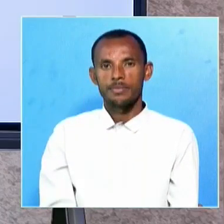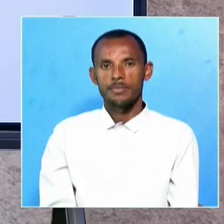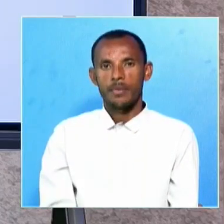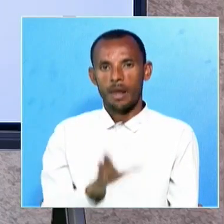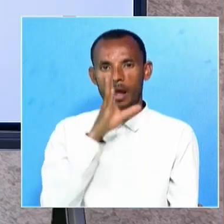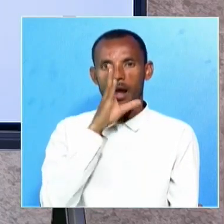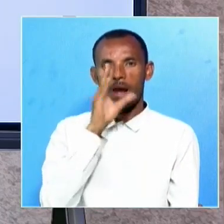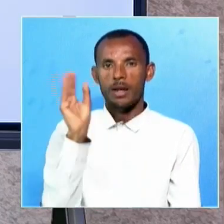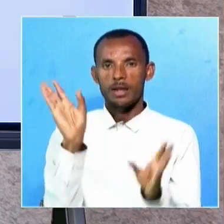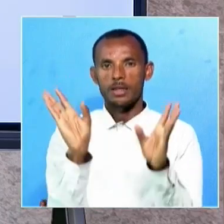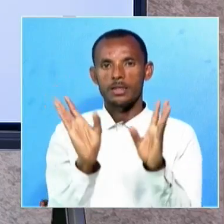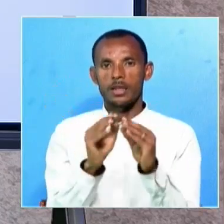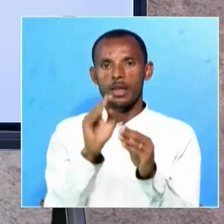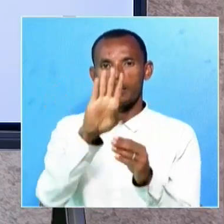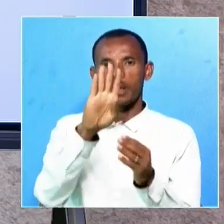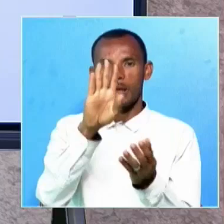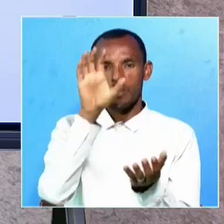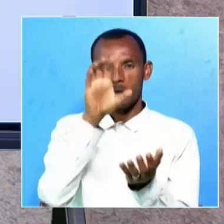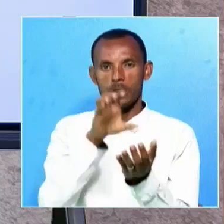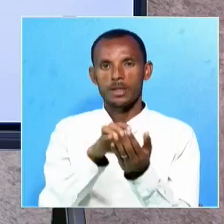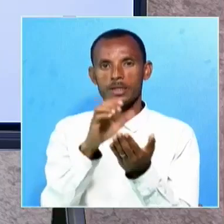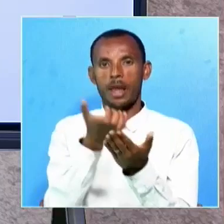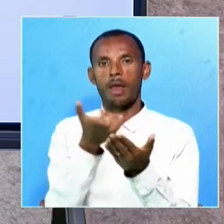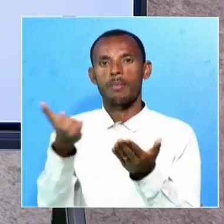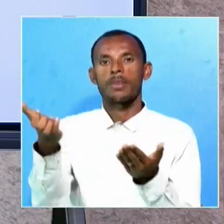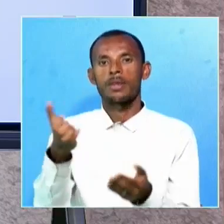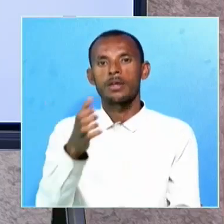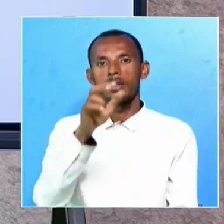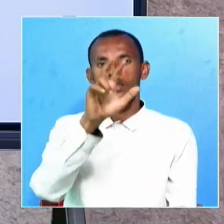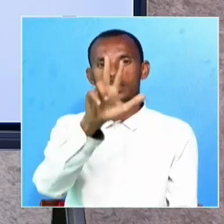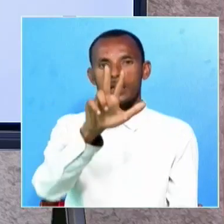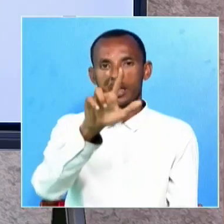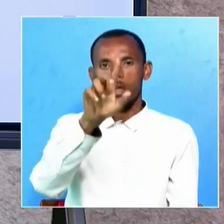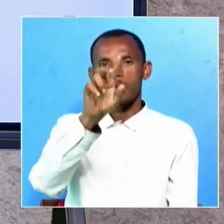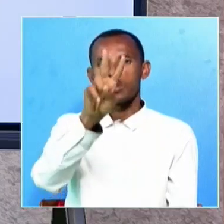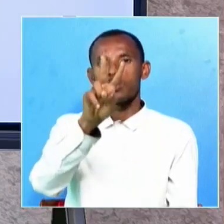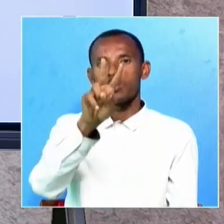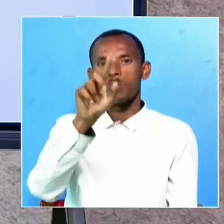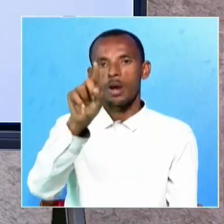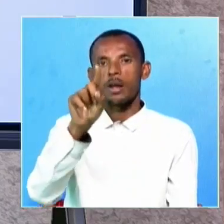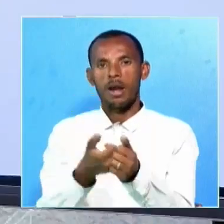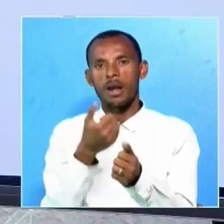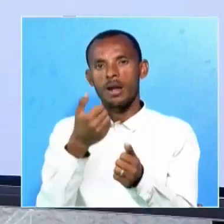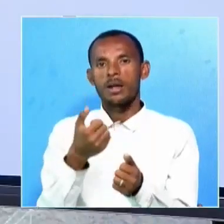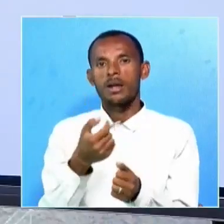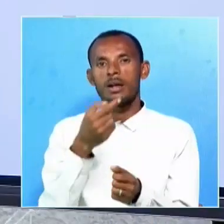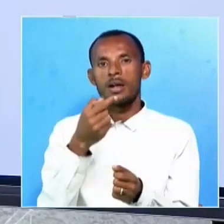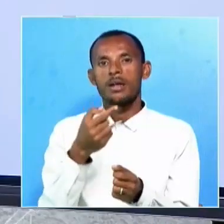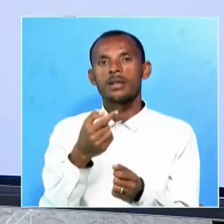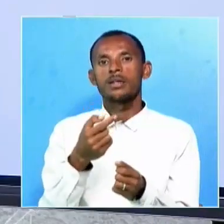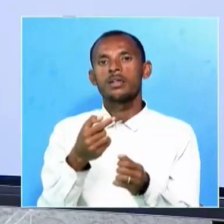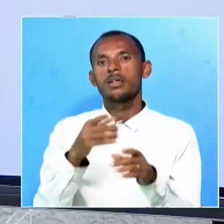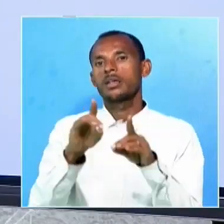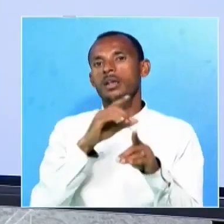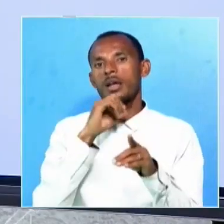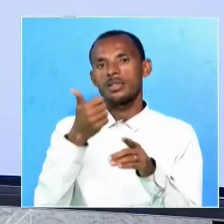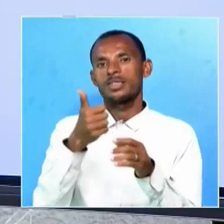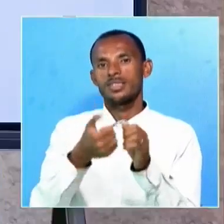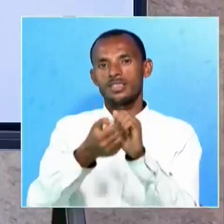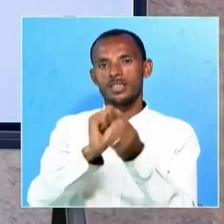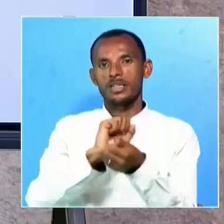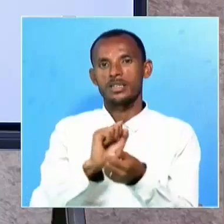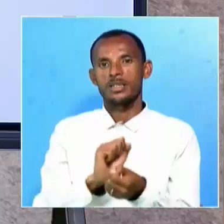And set B also contains the elements 3 to 1. Writing the order doesn't change the sets,